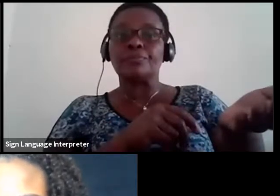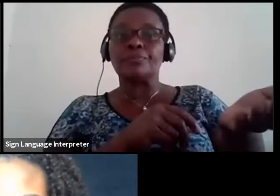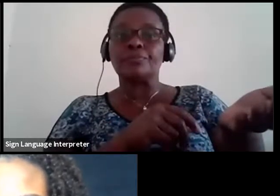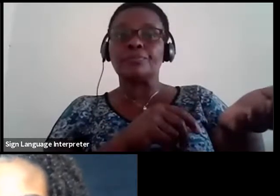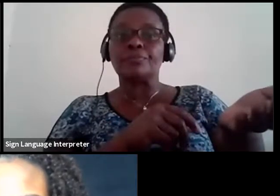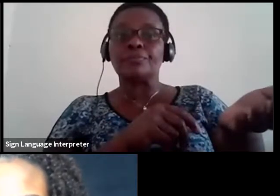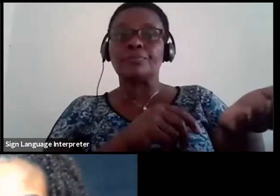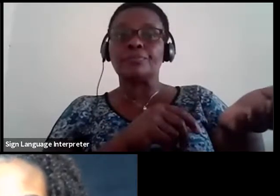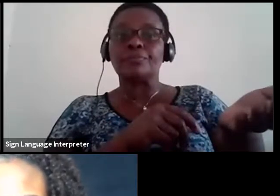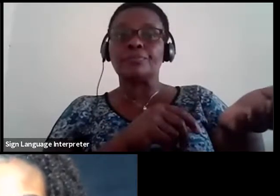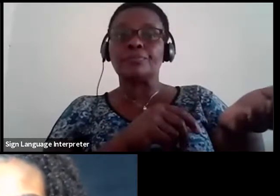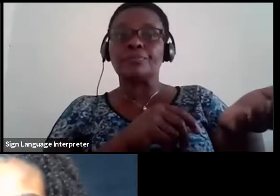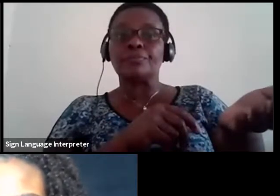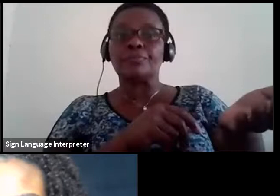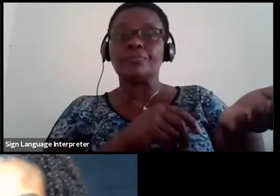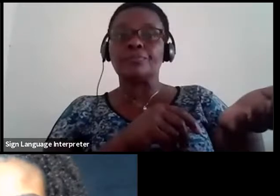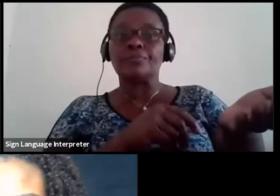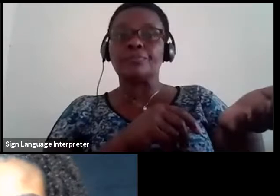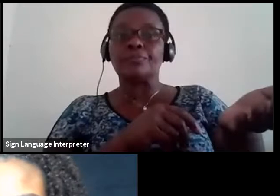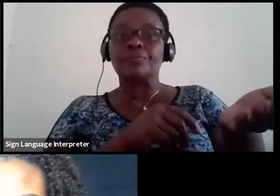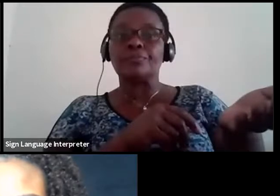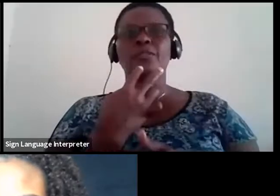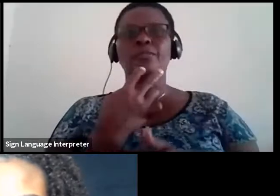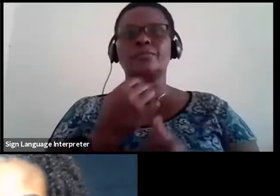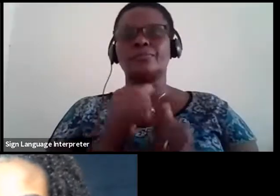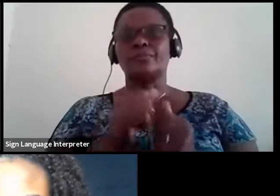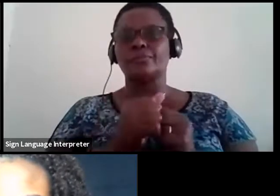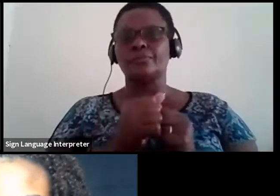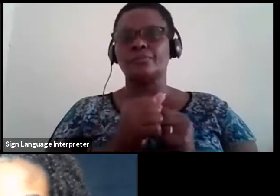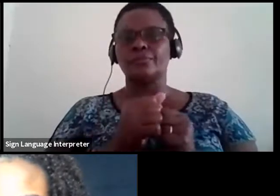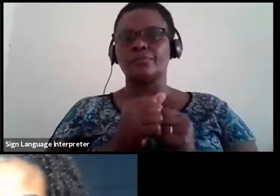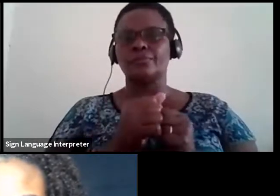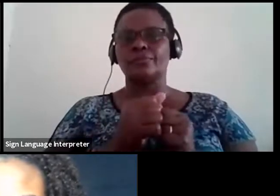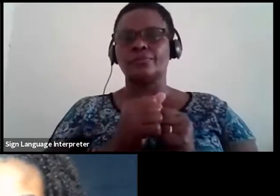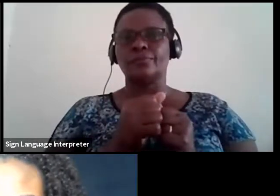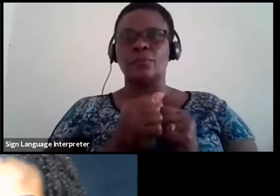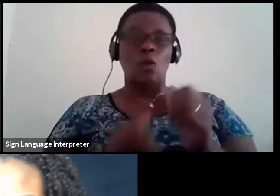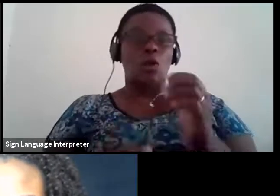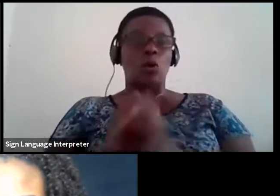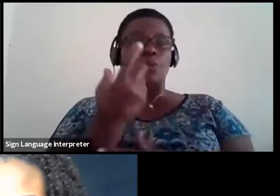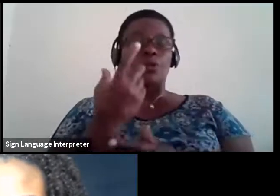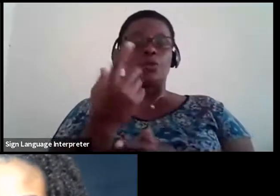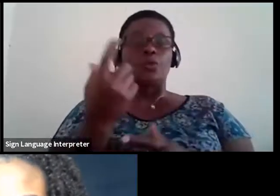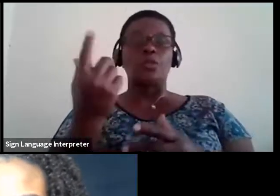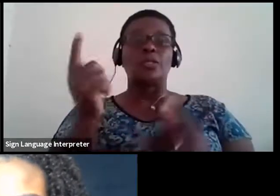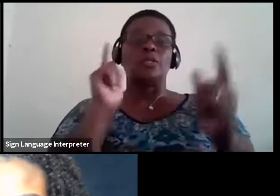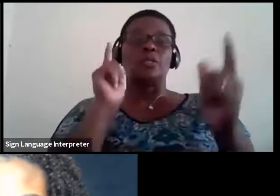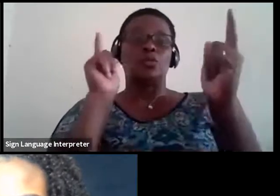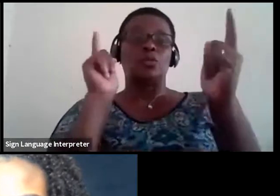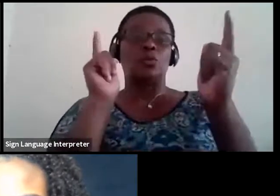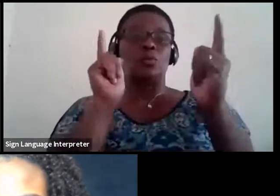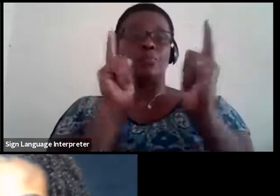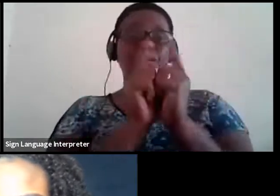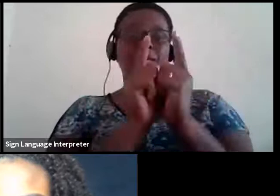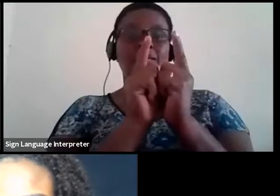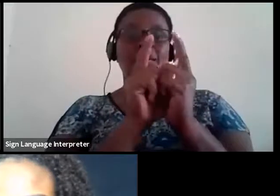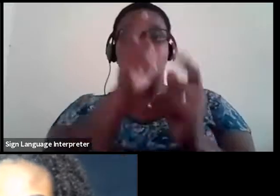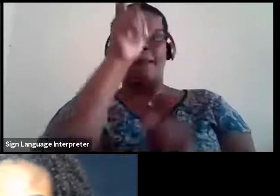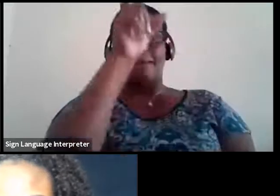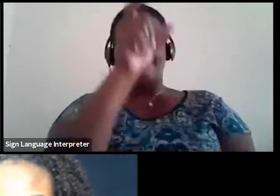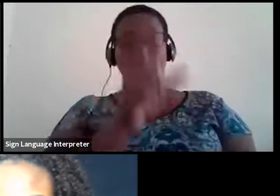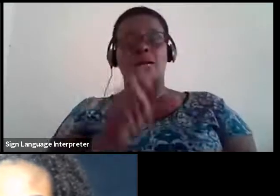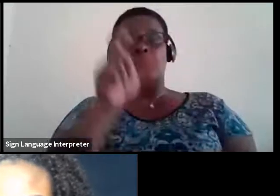security issues when they are coming, probably when they are coming for training workshops, or when, you know, for whatever reason, if we have